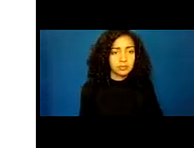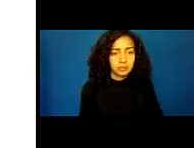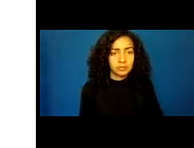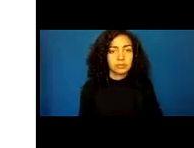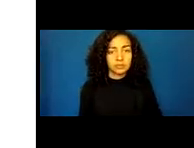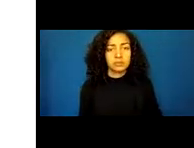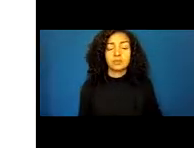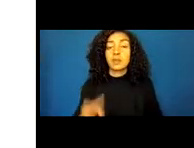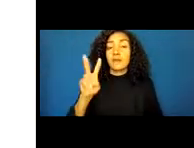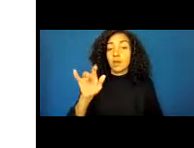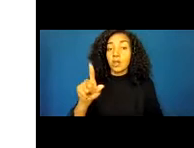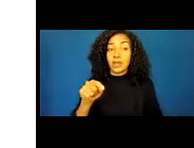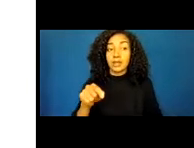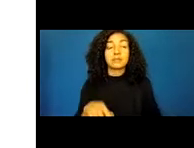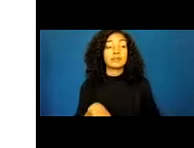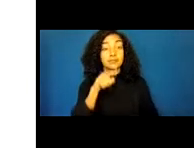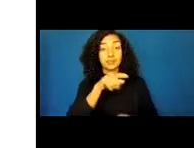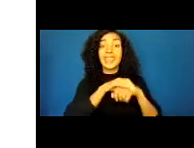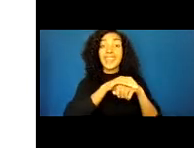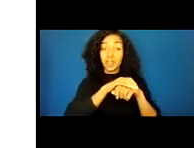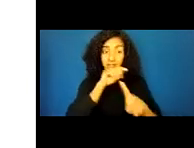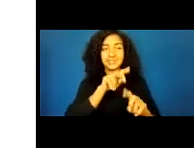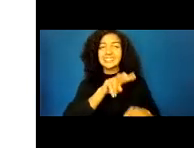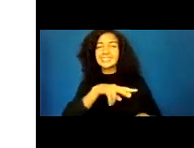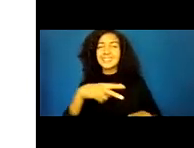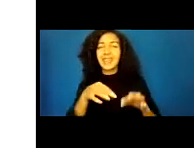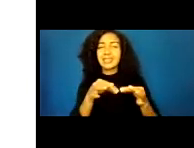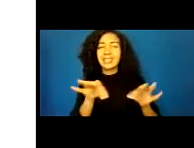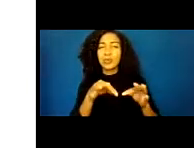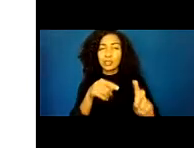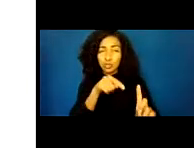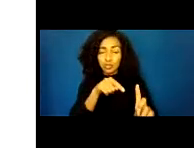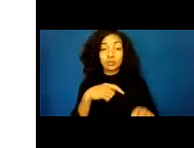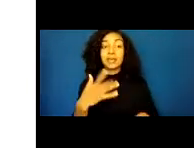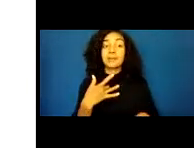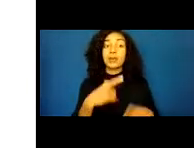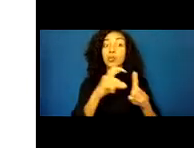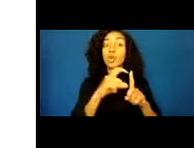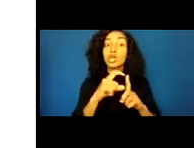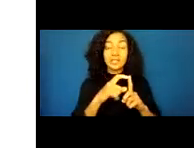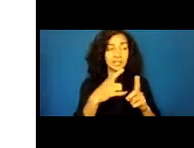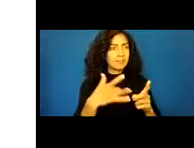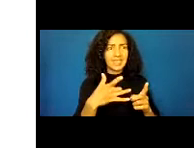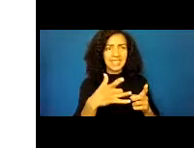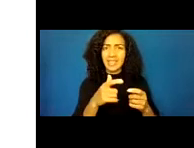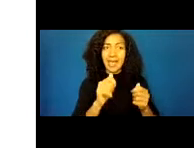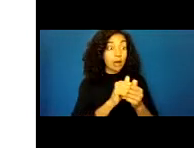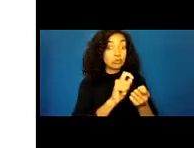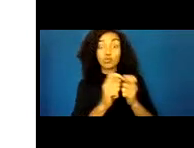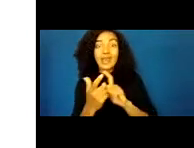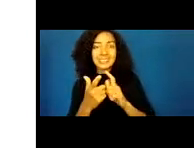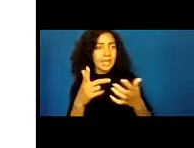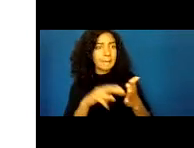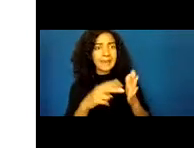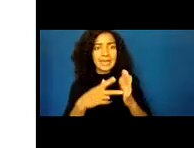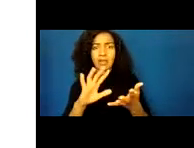English is a second language, so words get lost in translation, the depth of meaning, or modern words lack